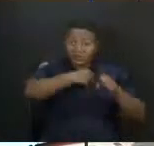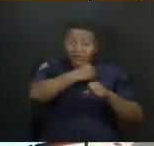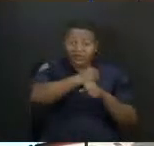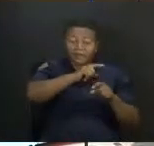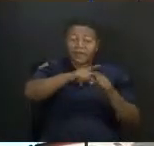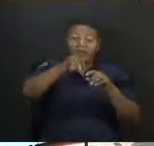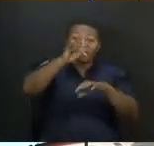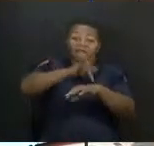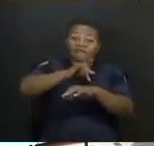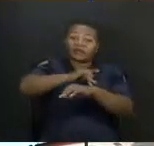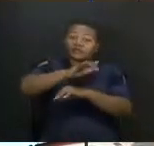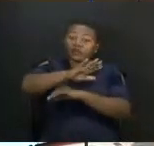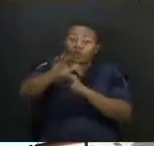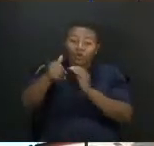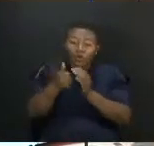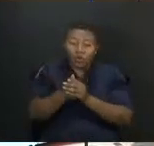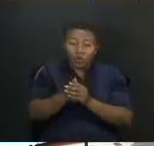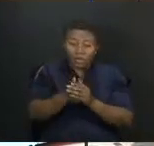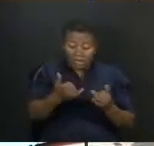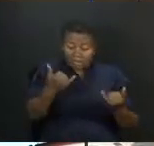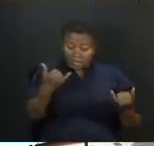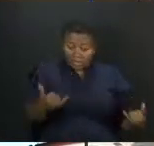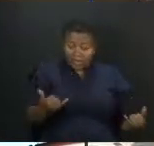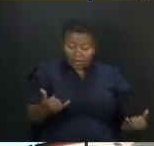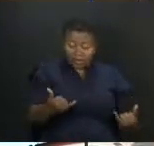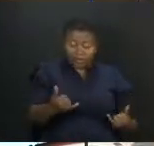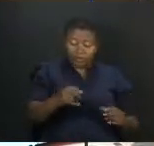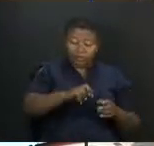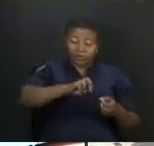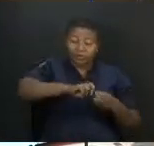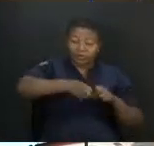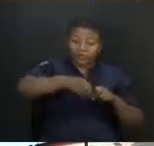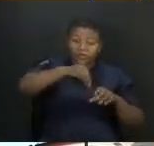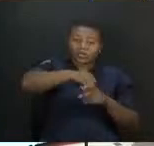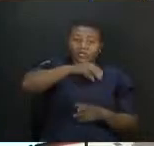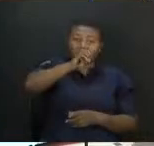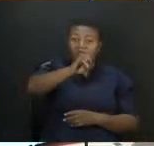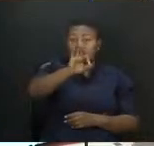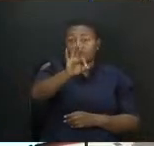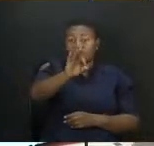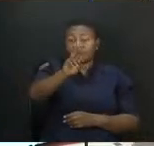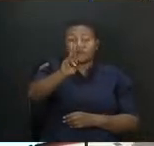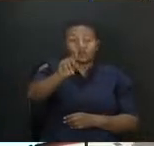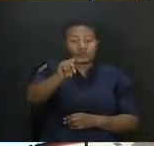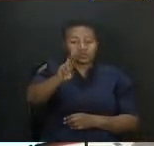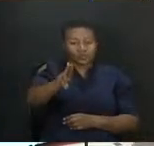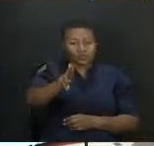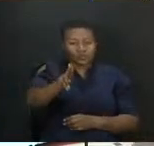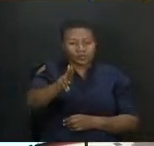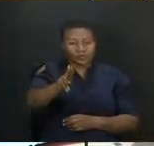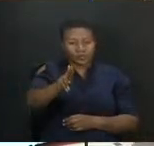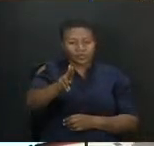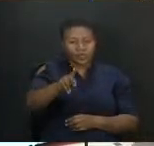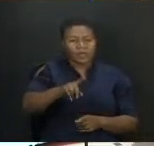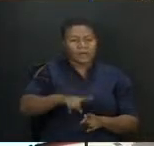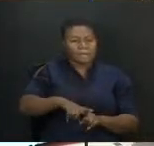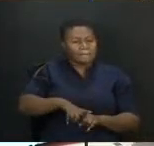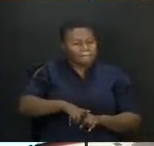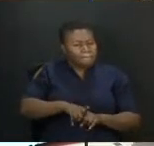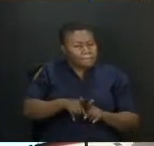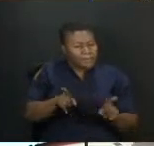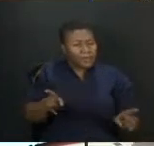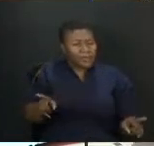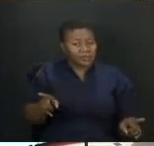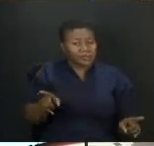futu. But the nature of the situation is such that it can have a